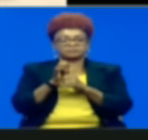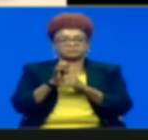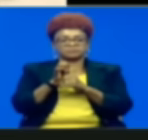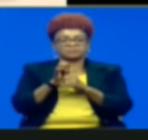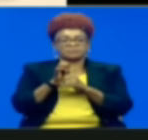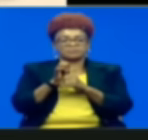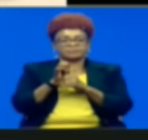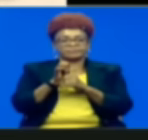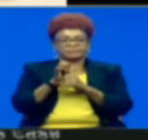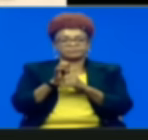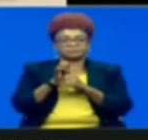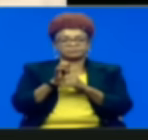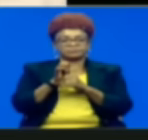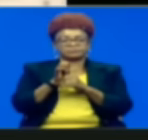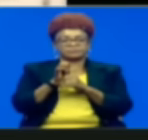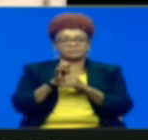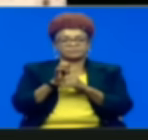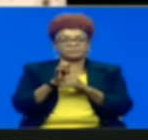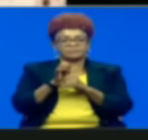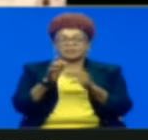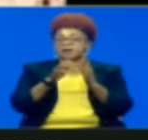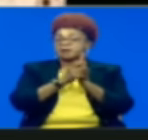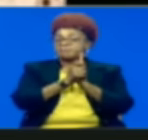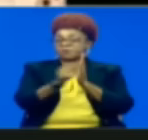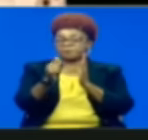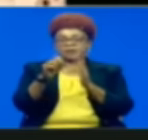A popular tune that grew on many.